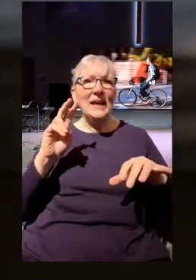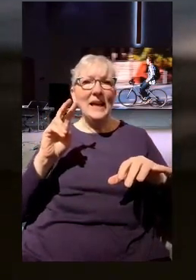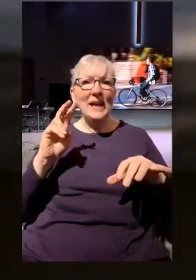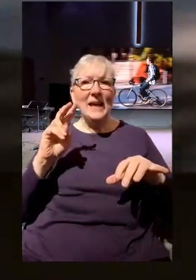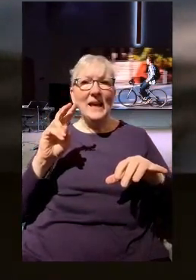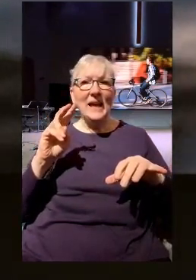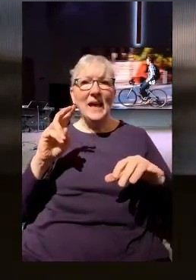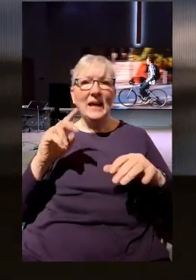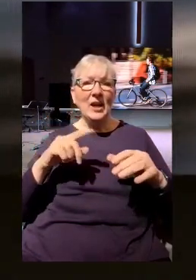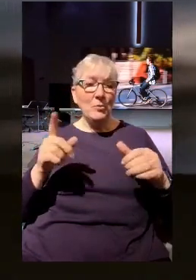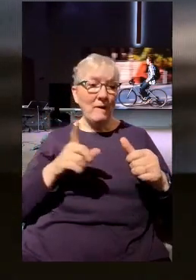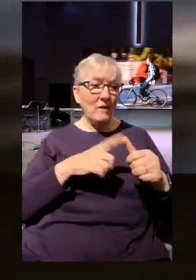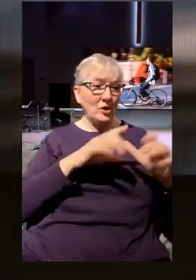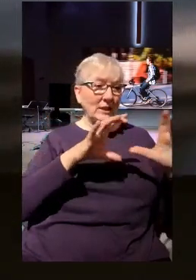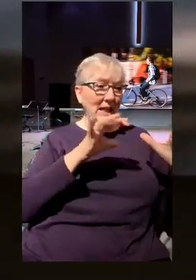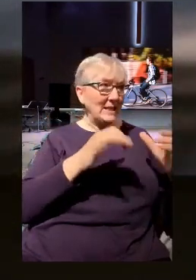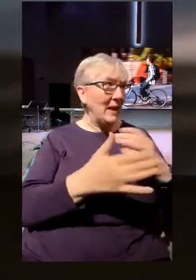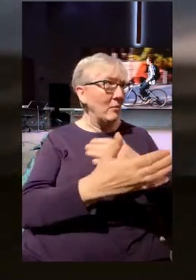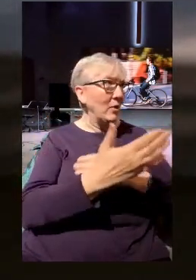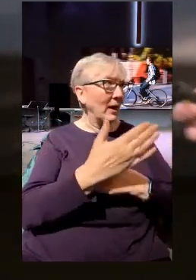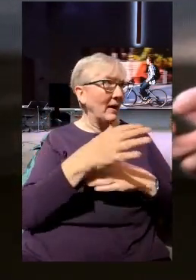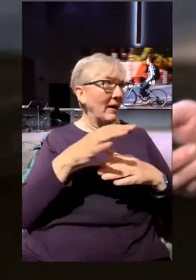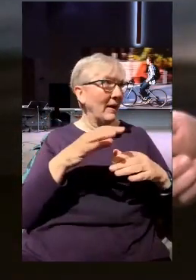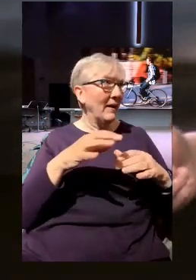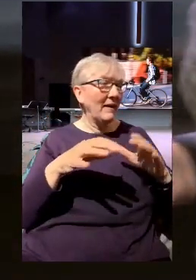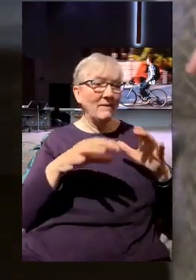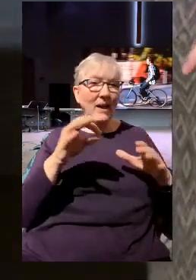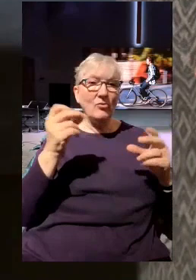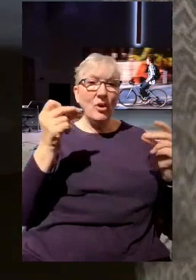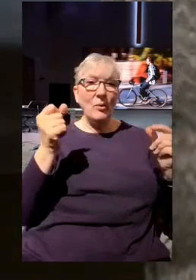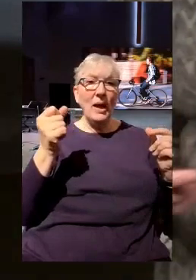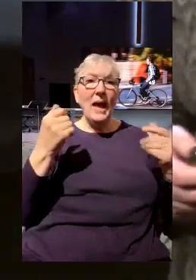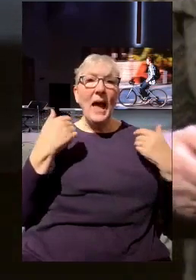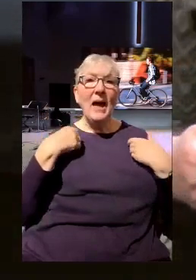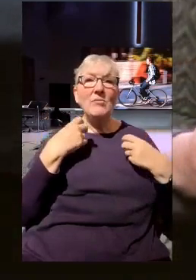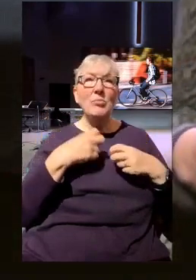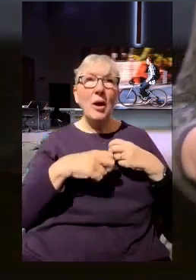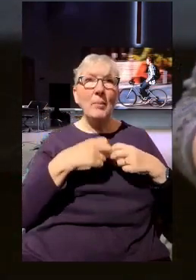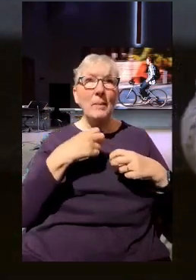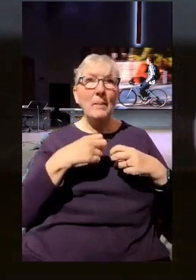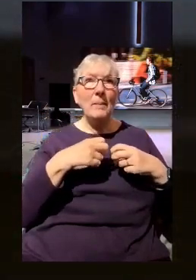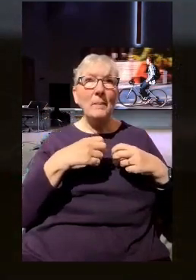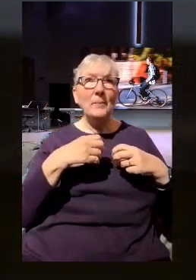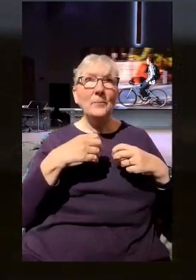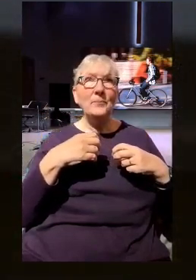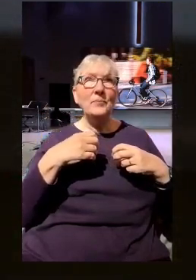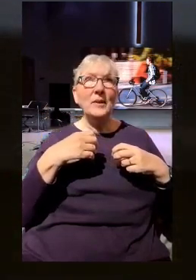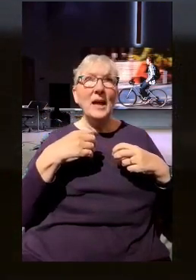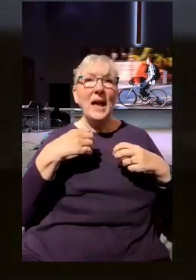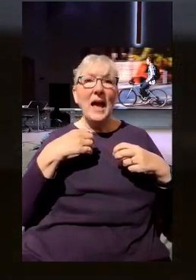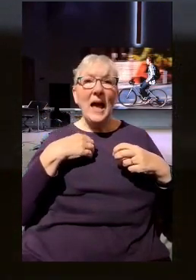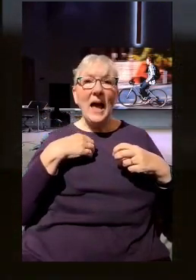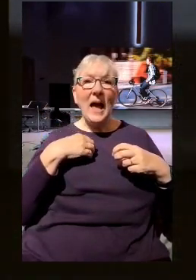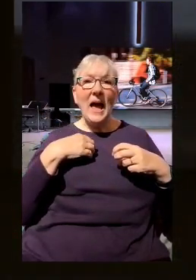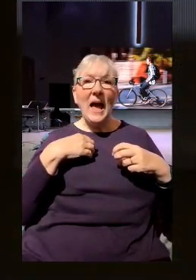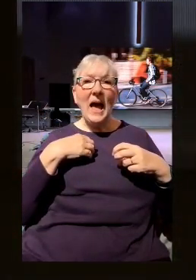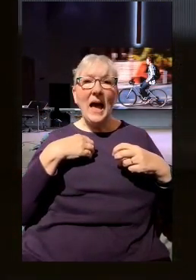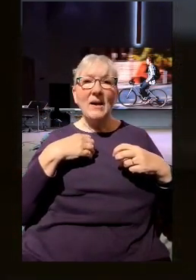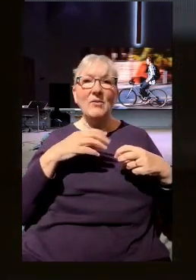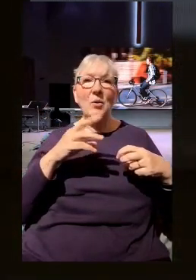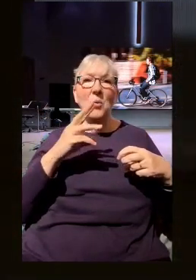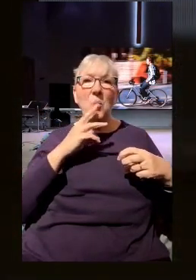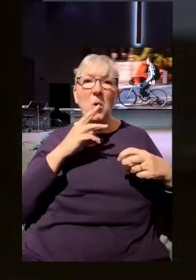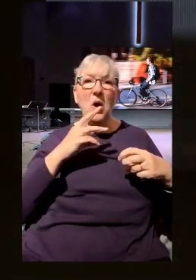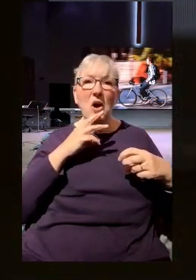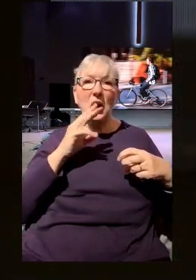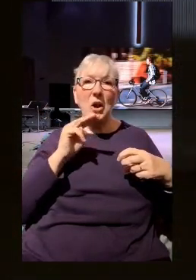morning and discovered immediately that I had a problem. I had a stripe of water, mud, and gravel all